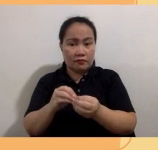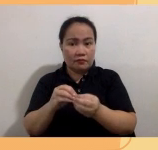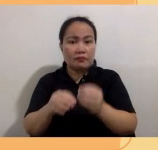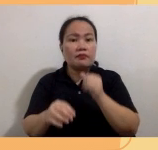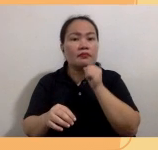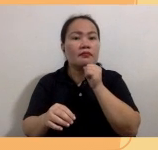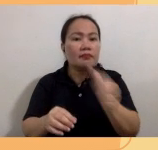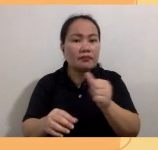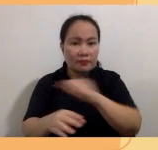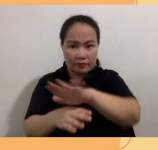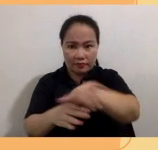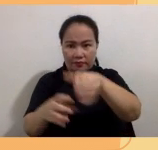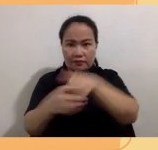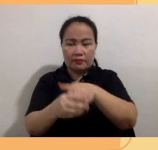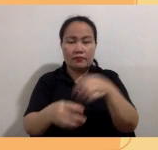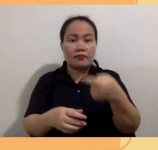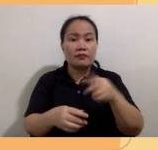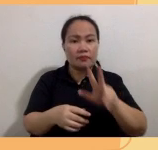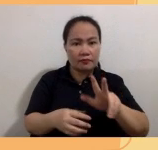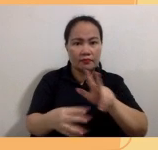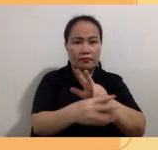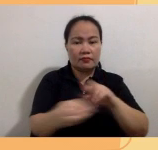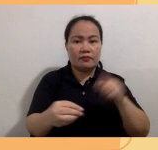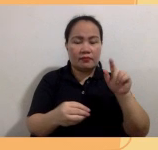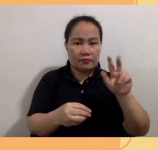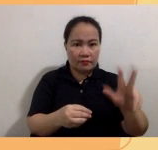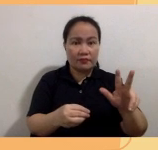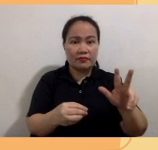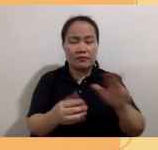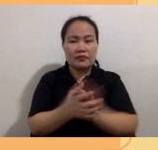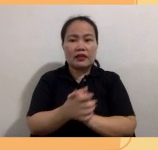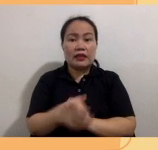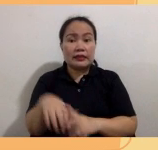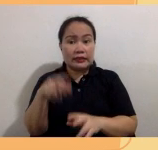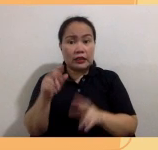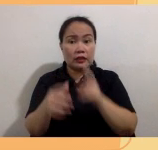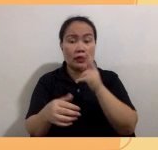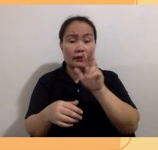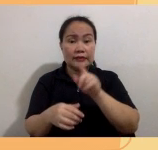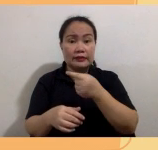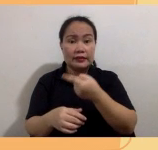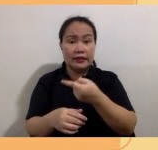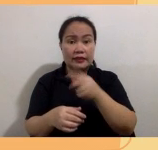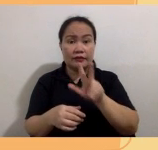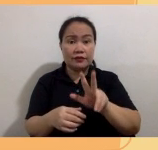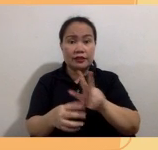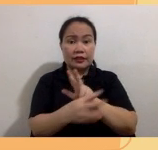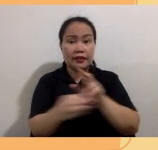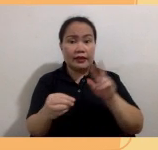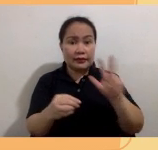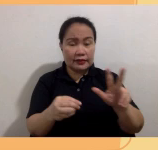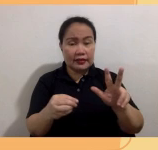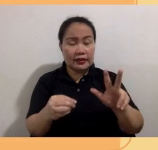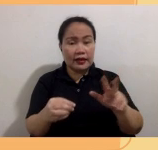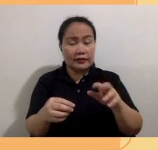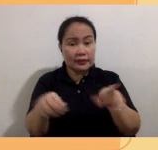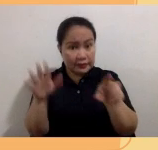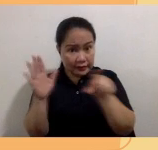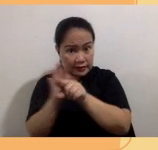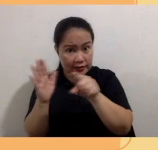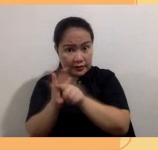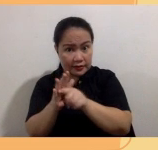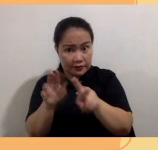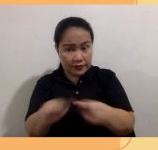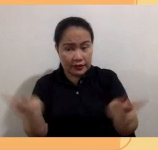3. So negative 3 and positive 3 are the restricted values of 2x all over